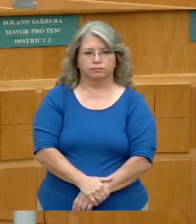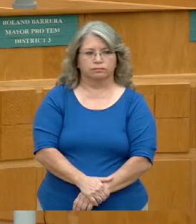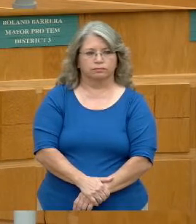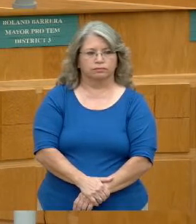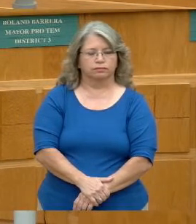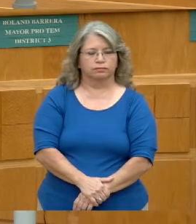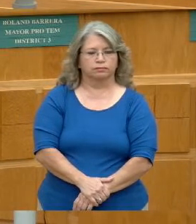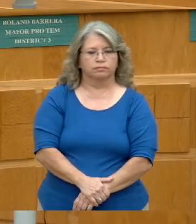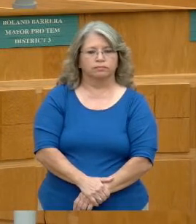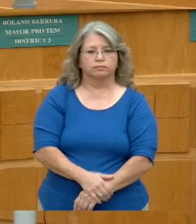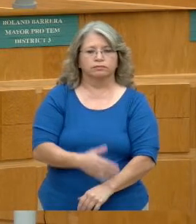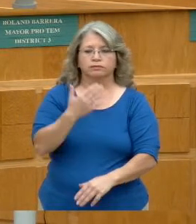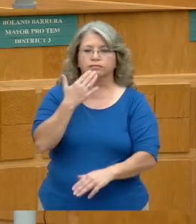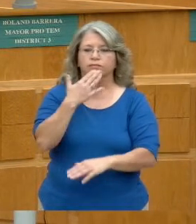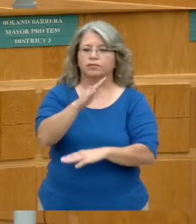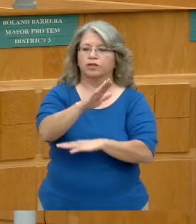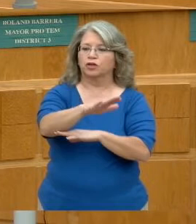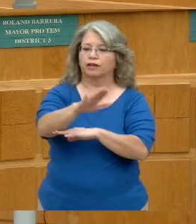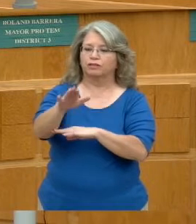Good afternoon.